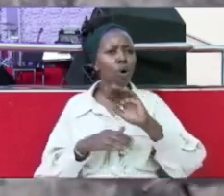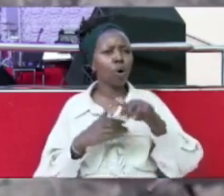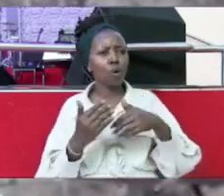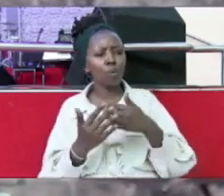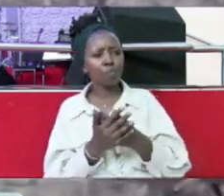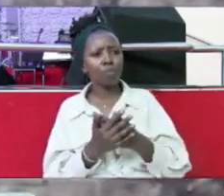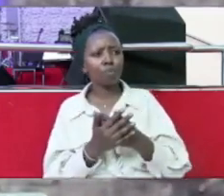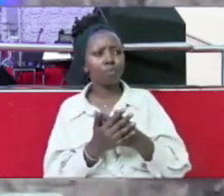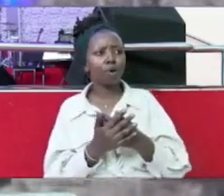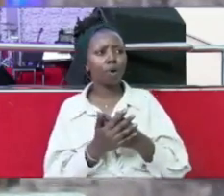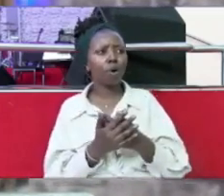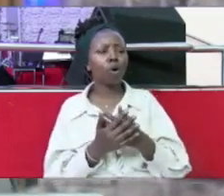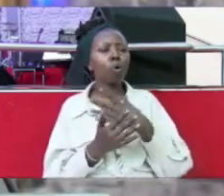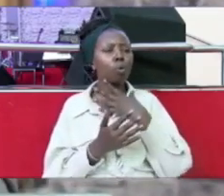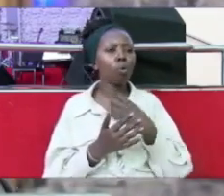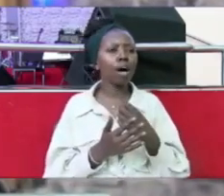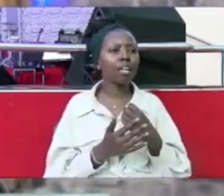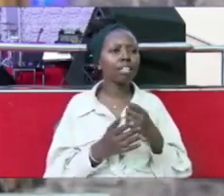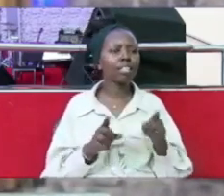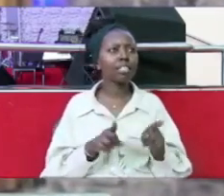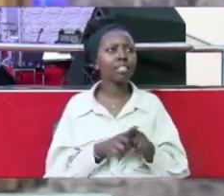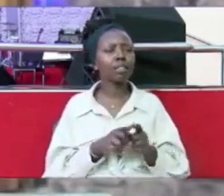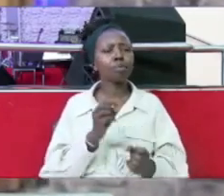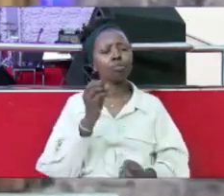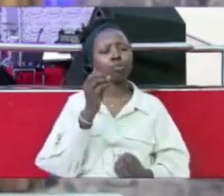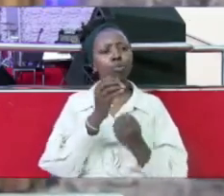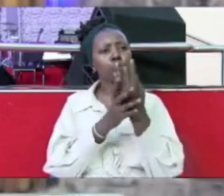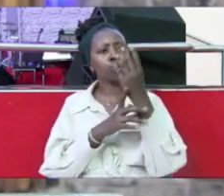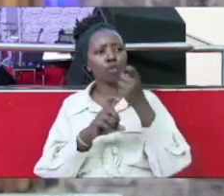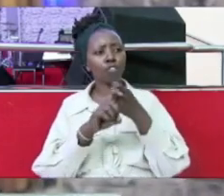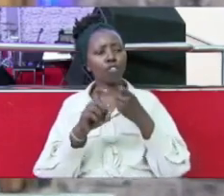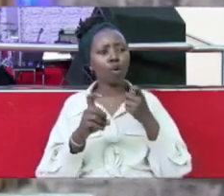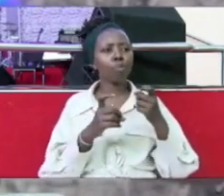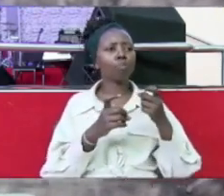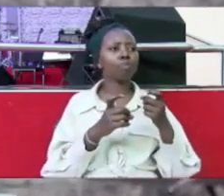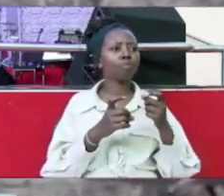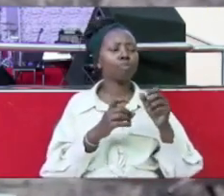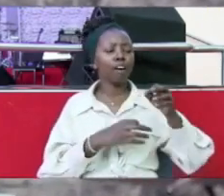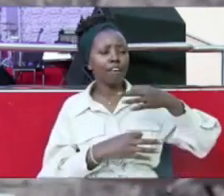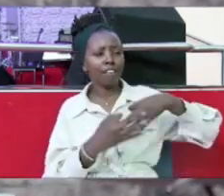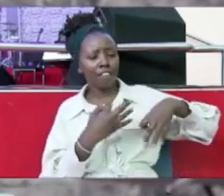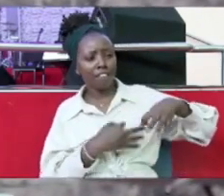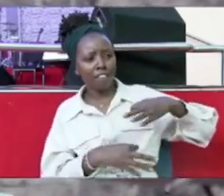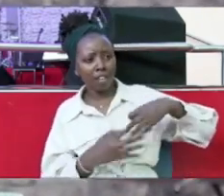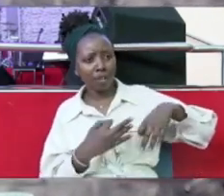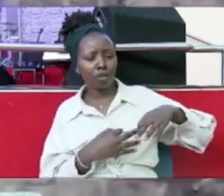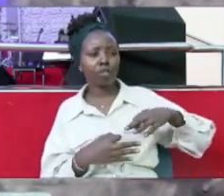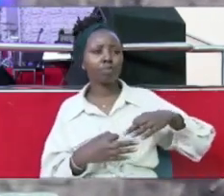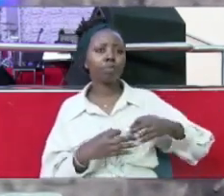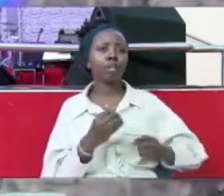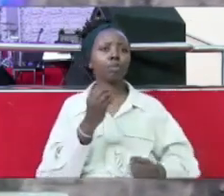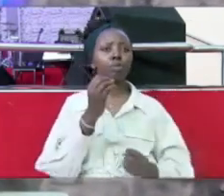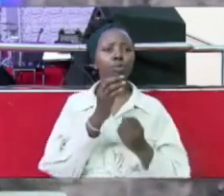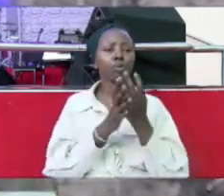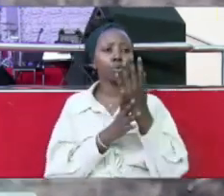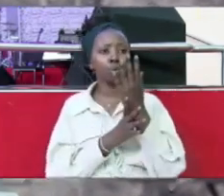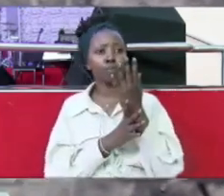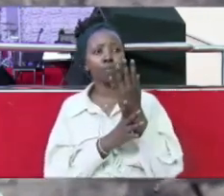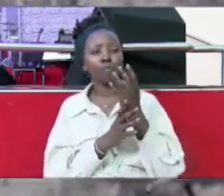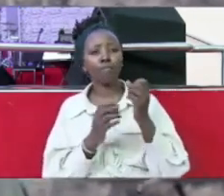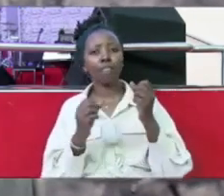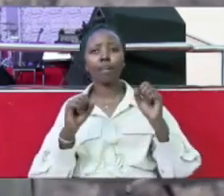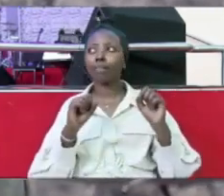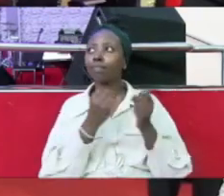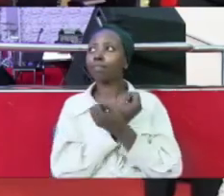just relationship and begin fellowshipping with one another. Kwa hivyo tuende zaidi tu ya kuitana na kushirikiana tu hapa kwa pamoja. Salvation ushers